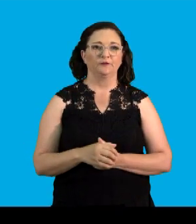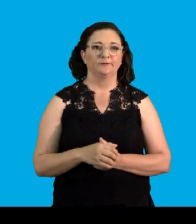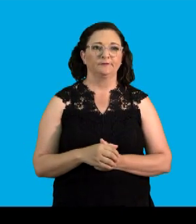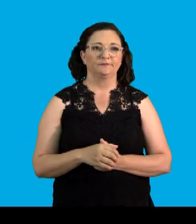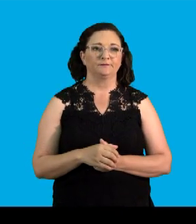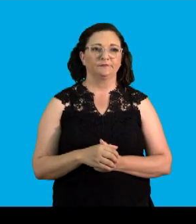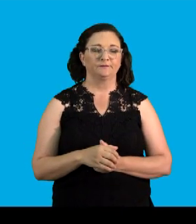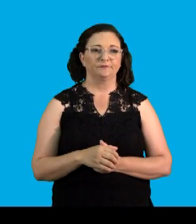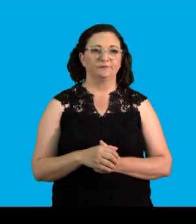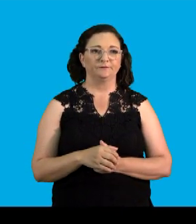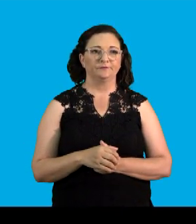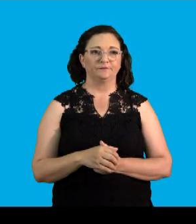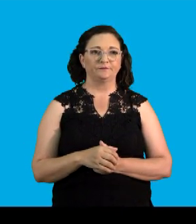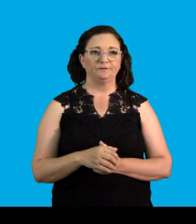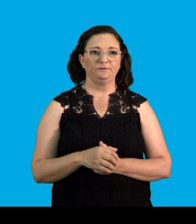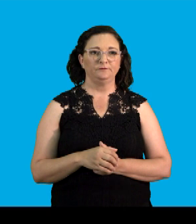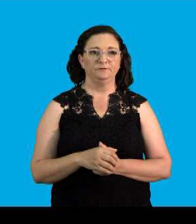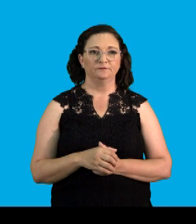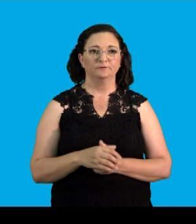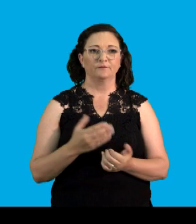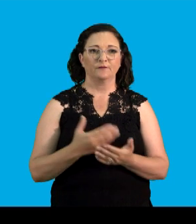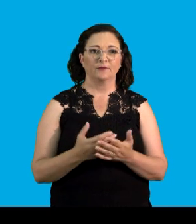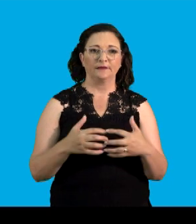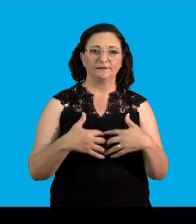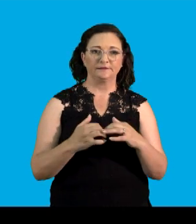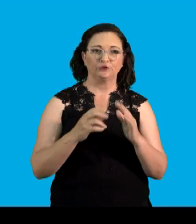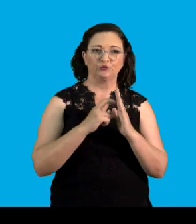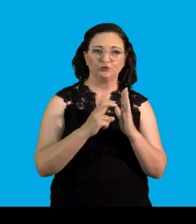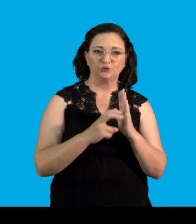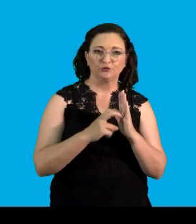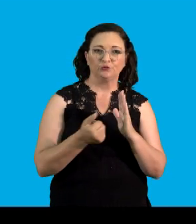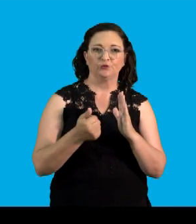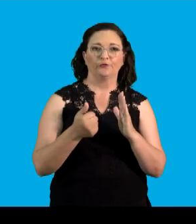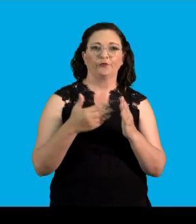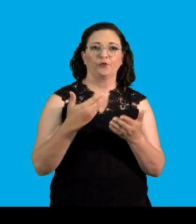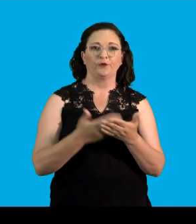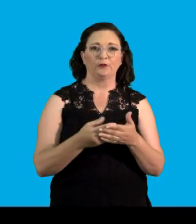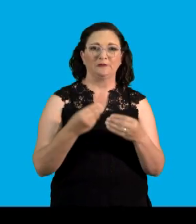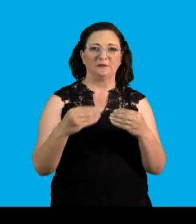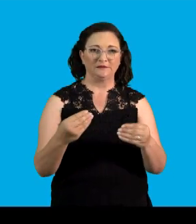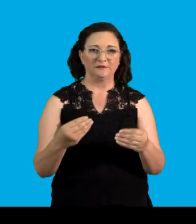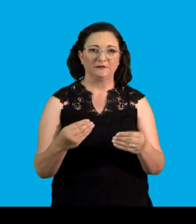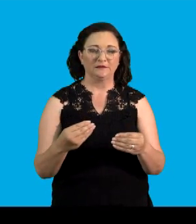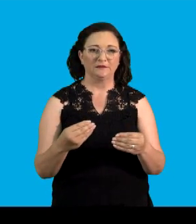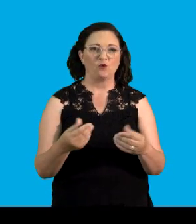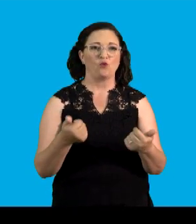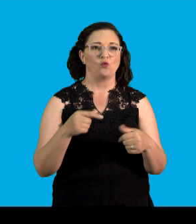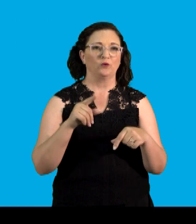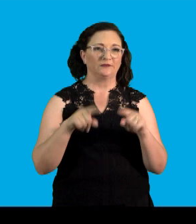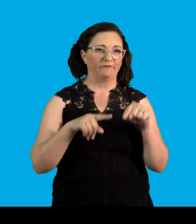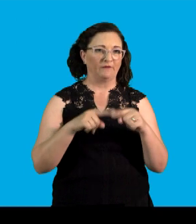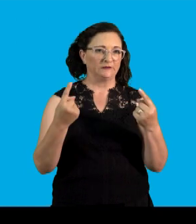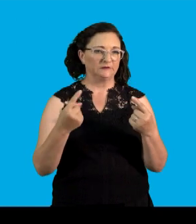Organizational culture, do you think it's organizations that set rules for the operation of the business in that industry? Do you think it's diversity